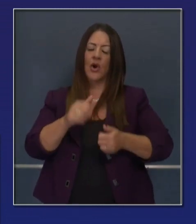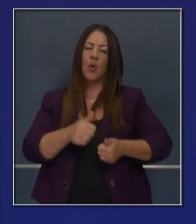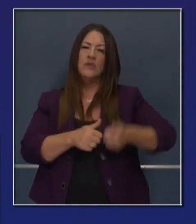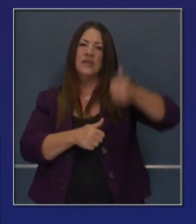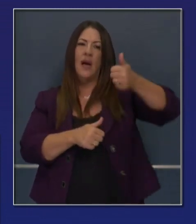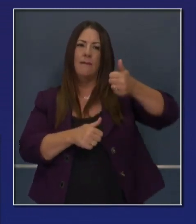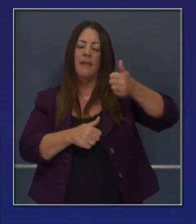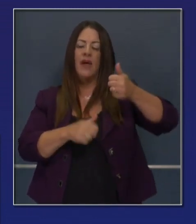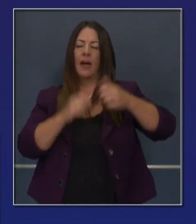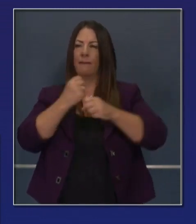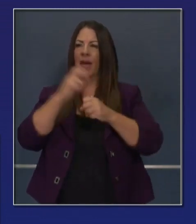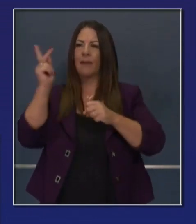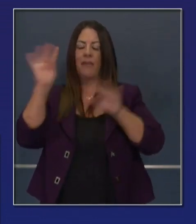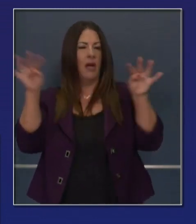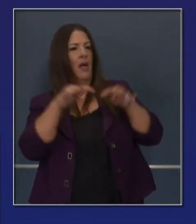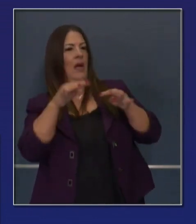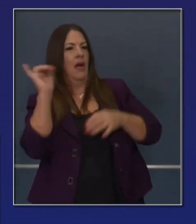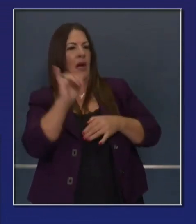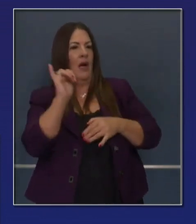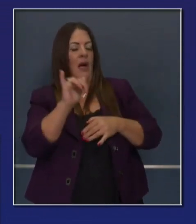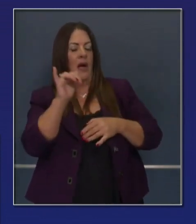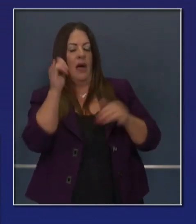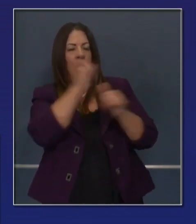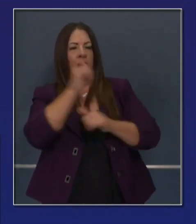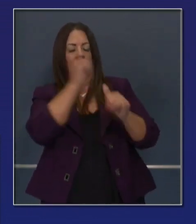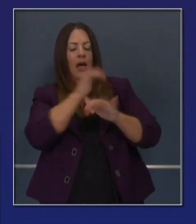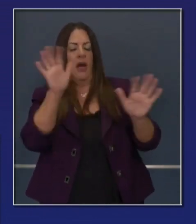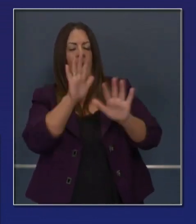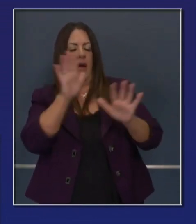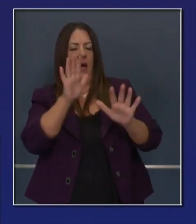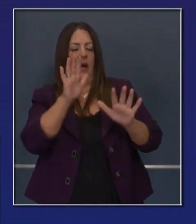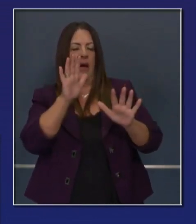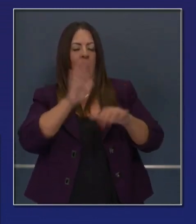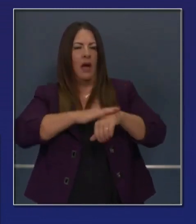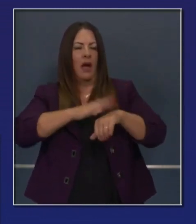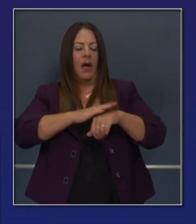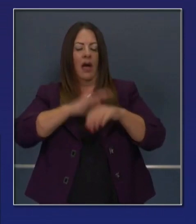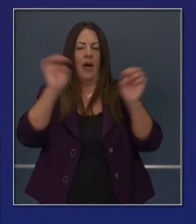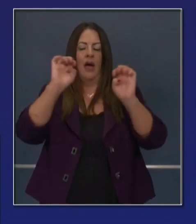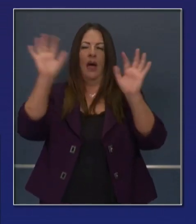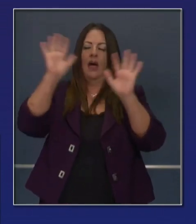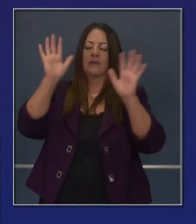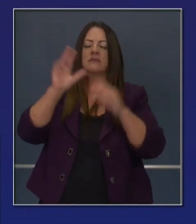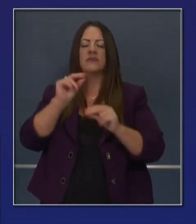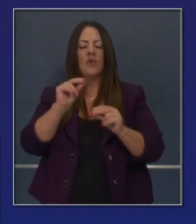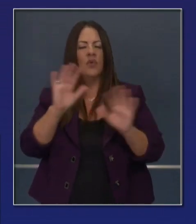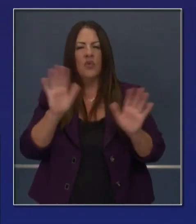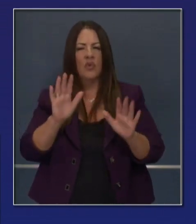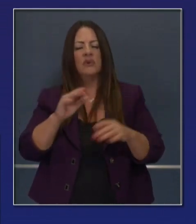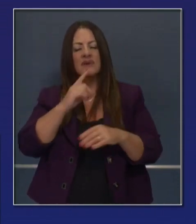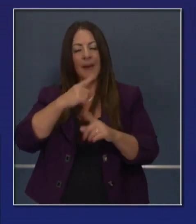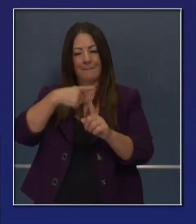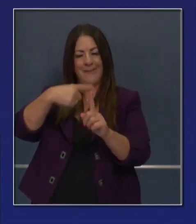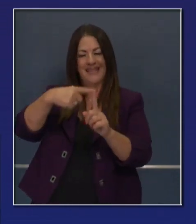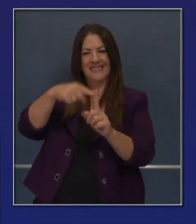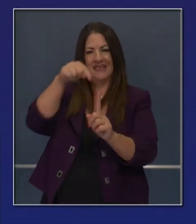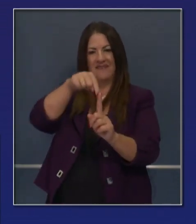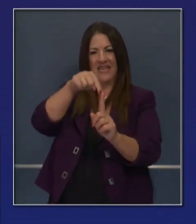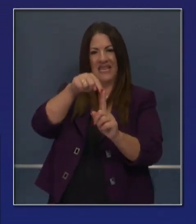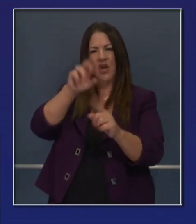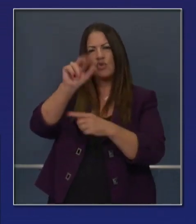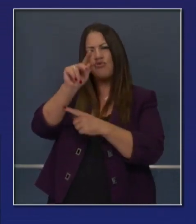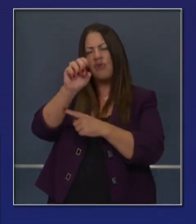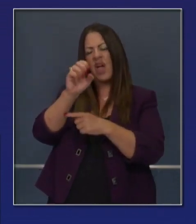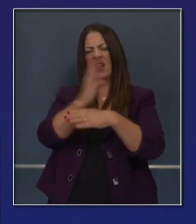real headline for us in terms of alarm bells and red flags is that positivity rate. The positivity rate over a